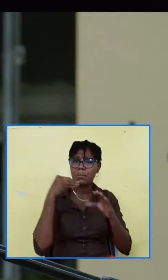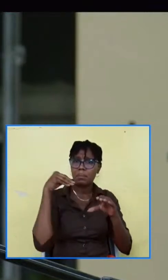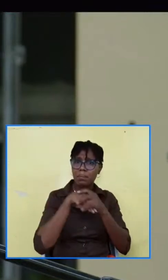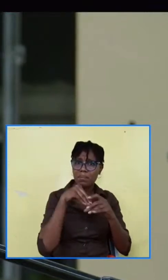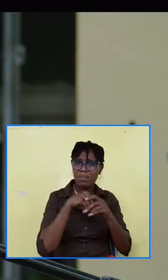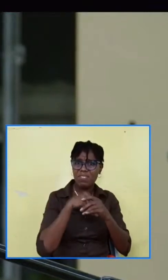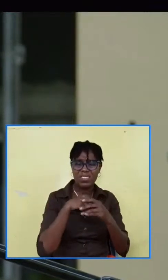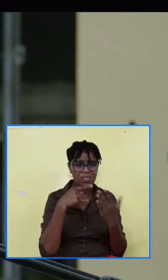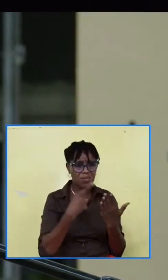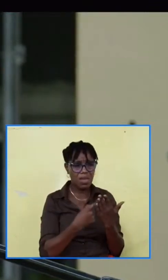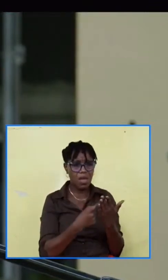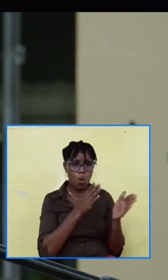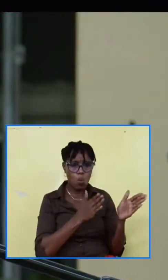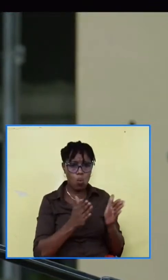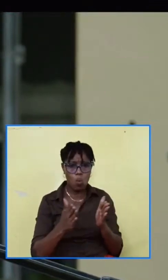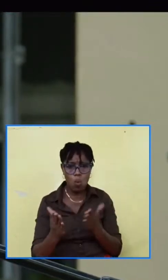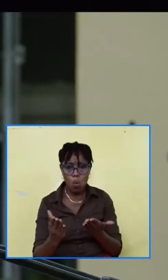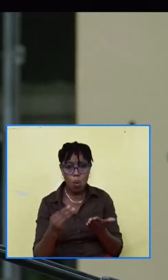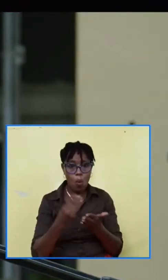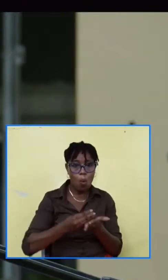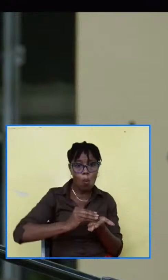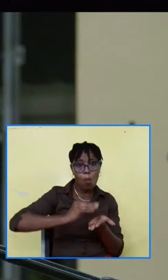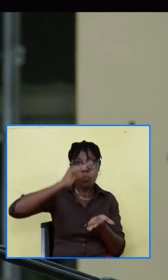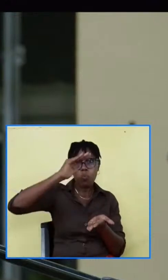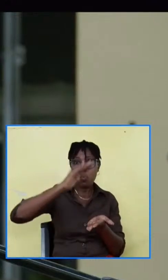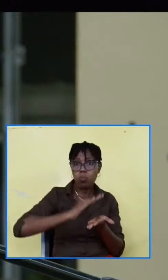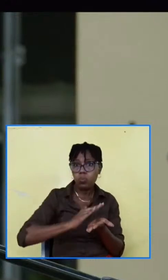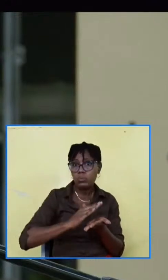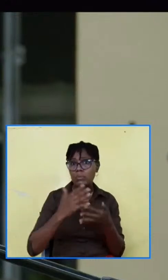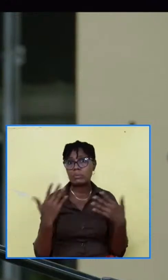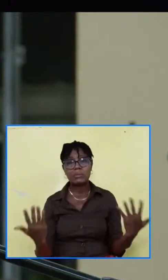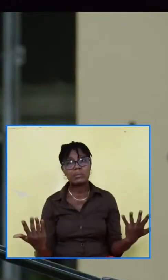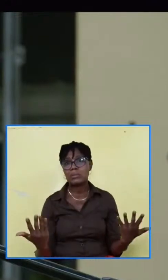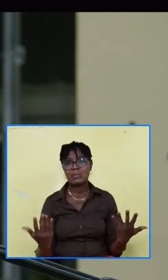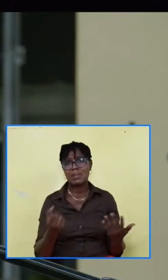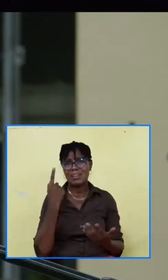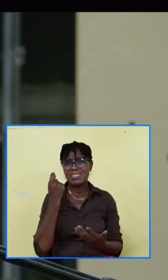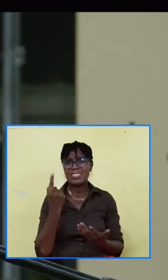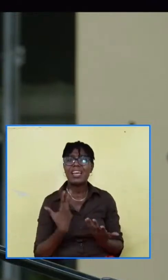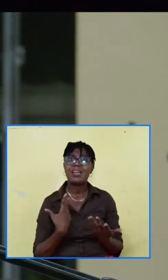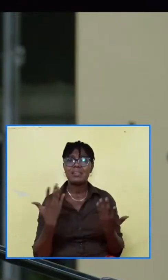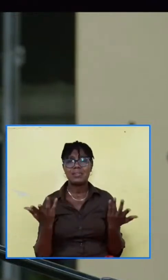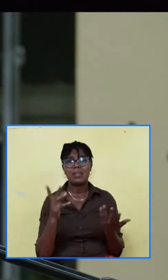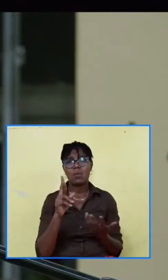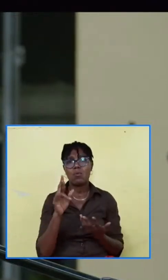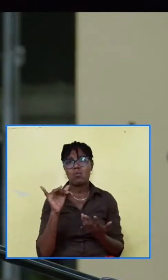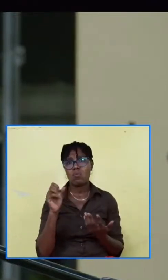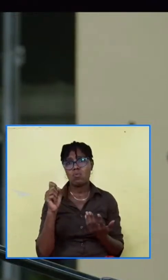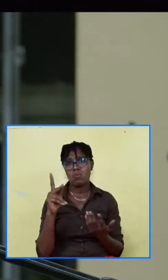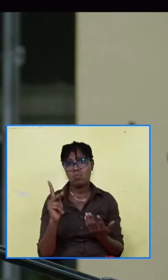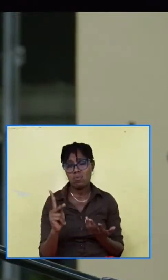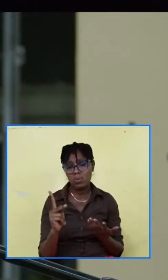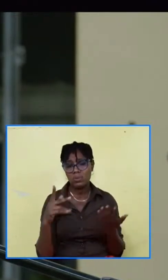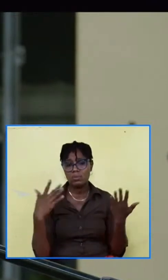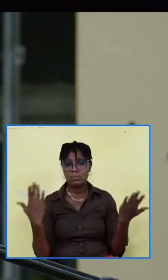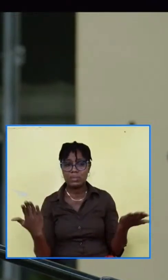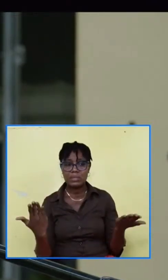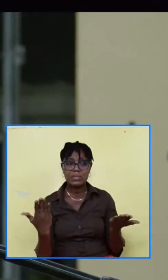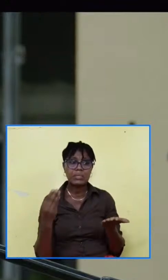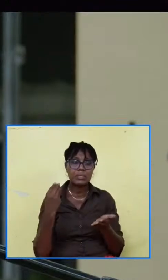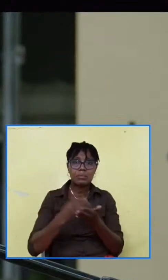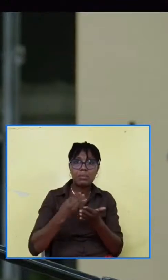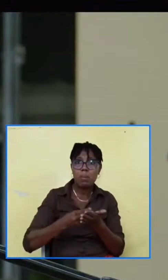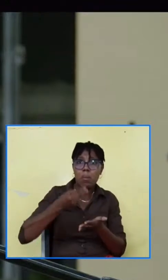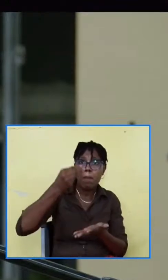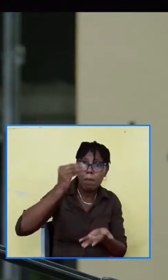A portfolio is evaluated on the basis of risk and return, risk-adjusted return, and the